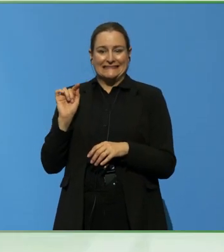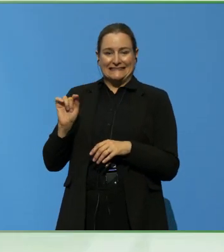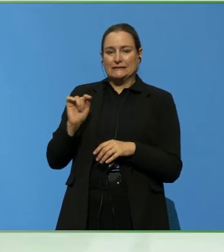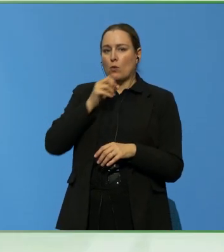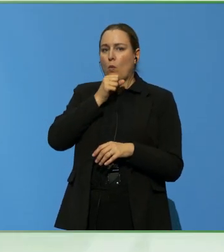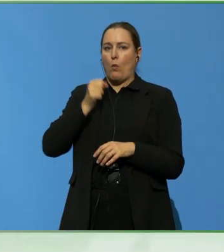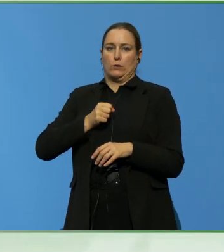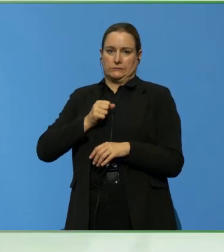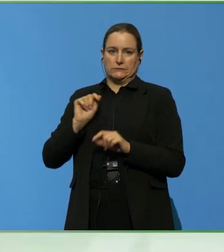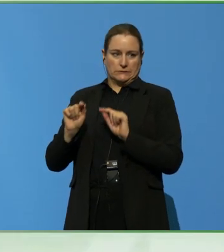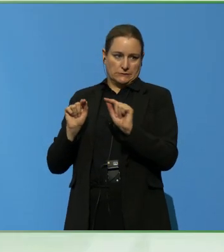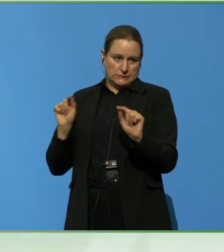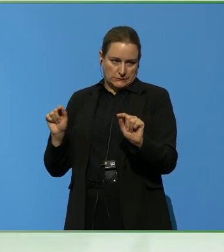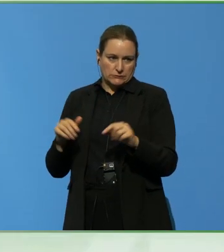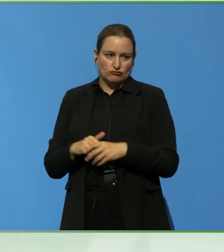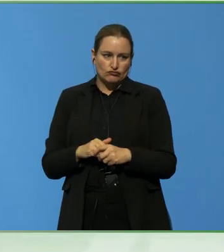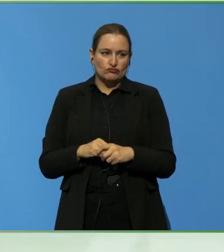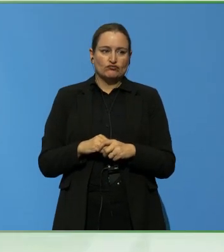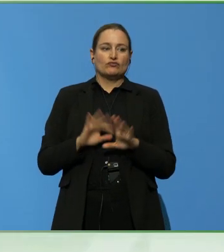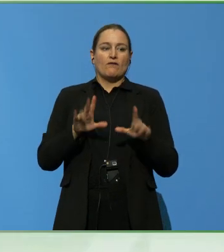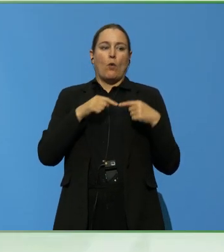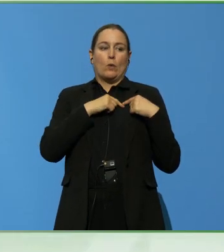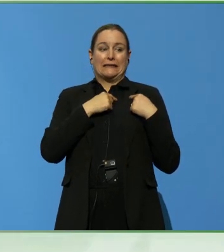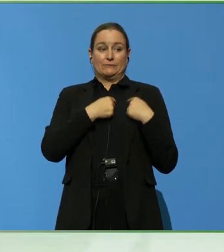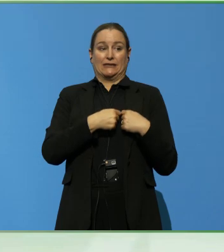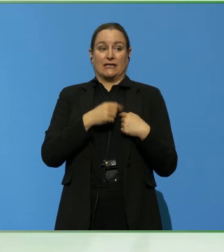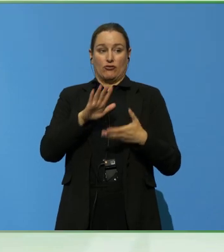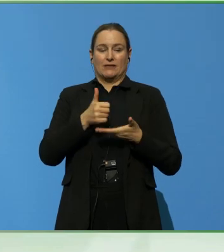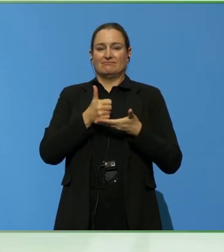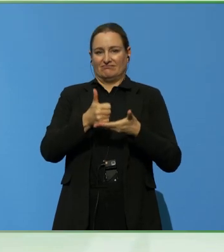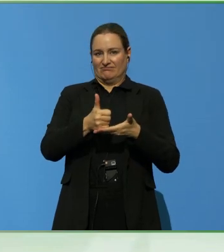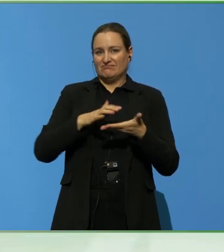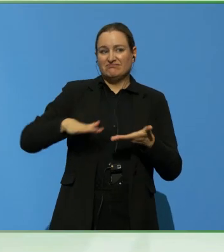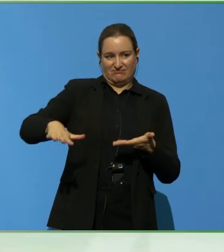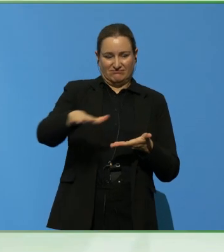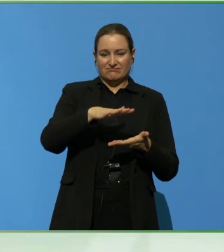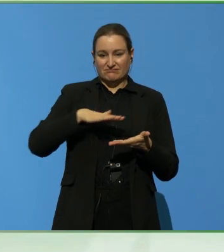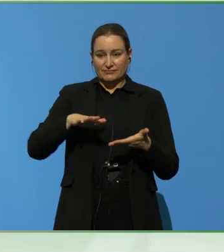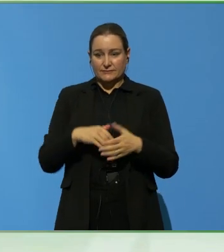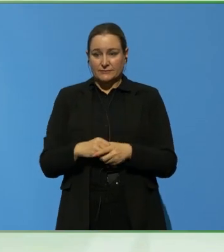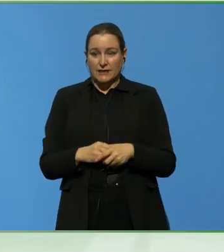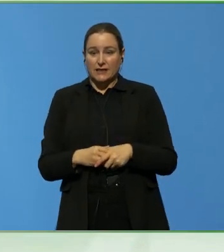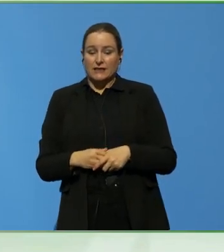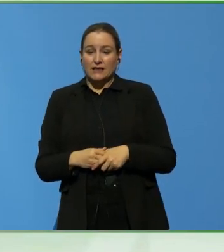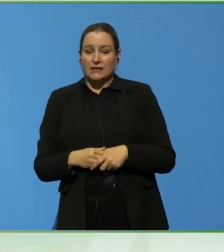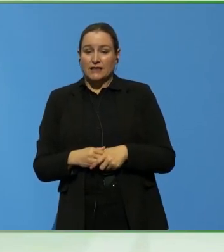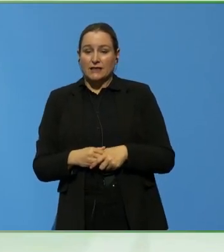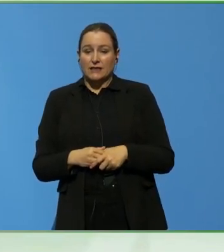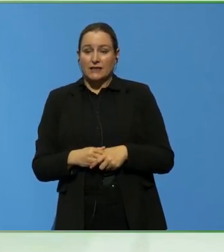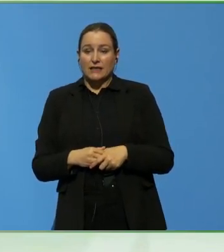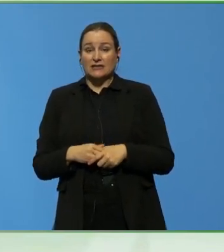facing displacement. And in this project, we used older age as our organizing factor, but recognized that this